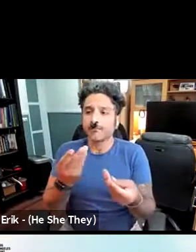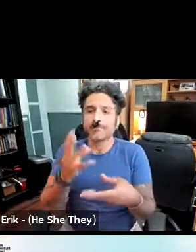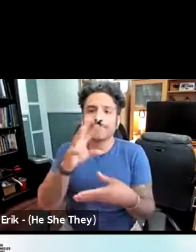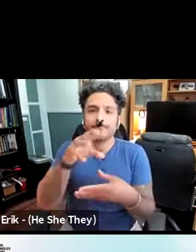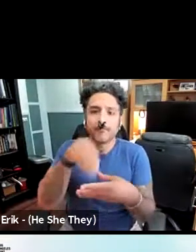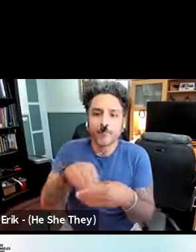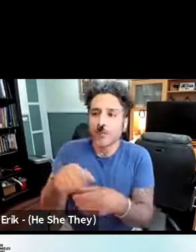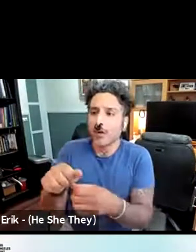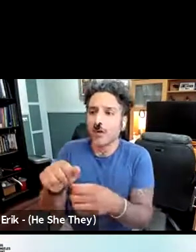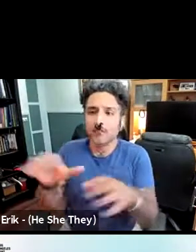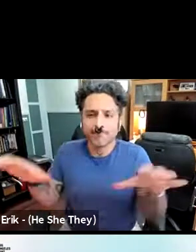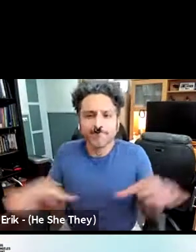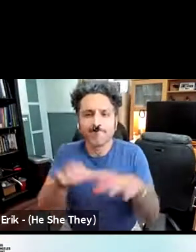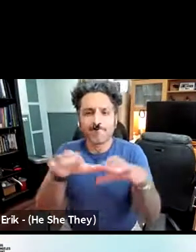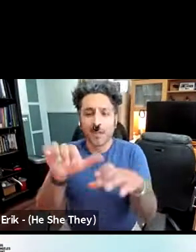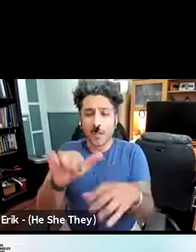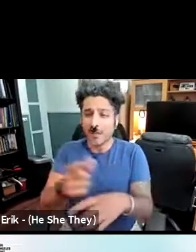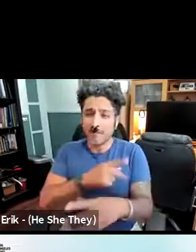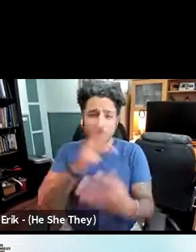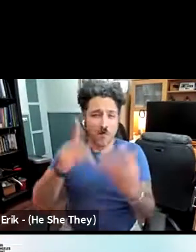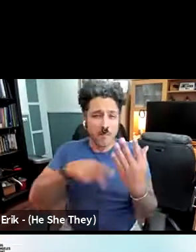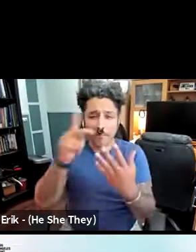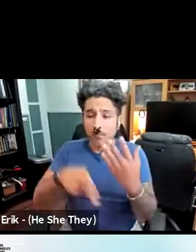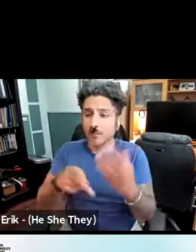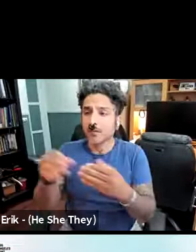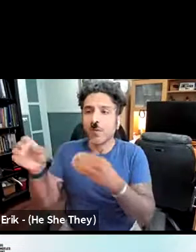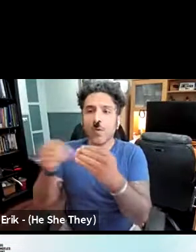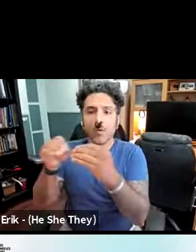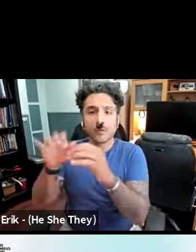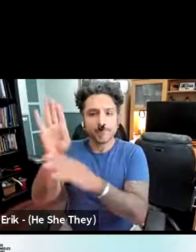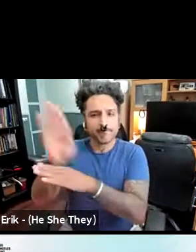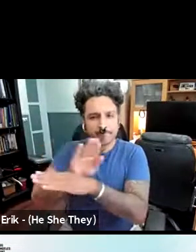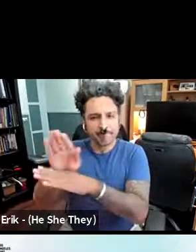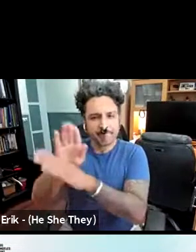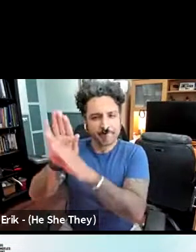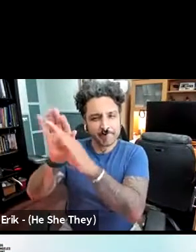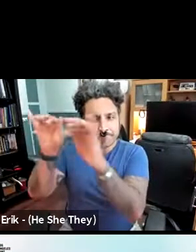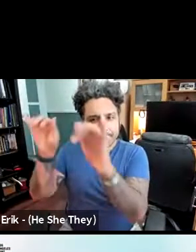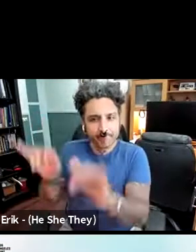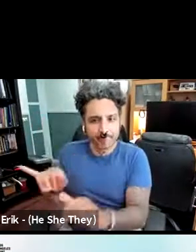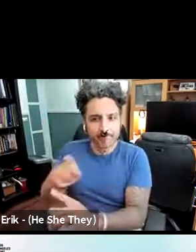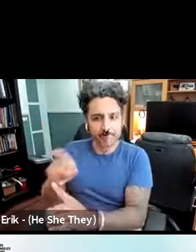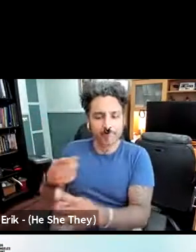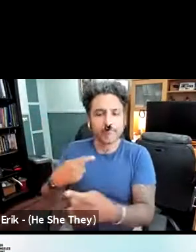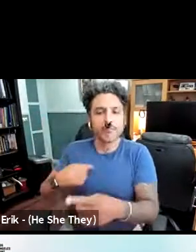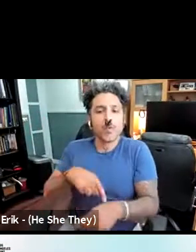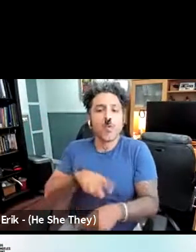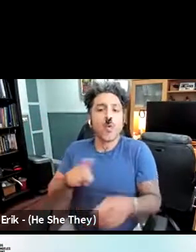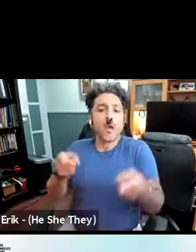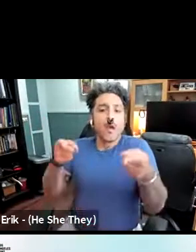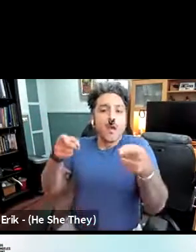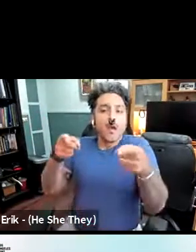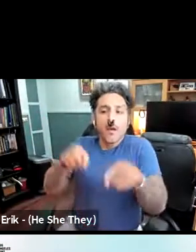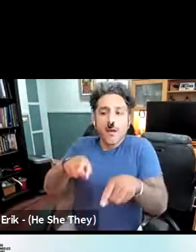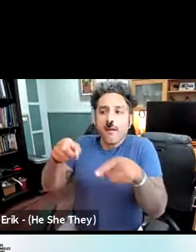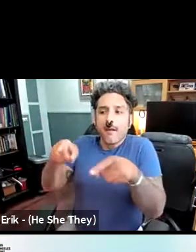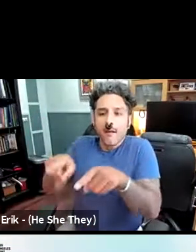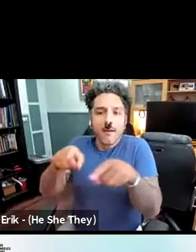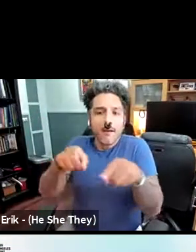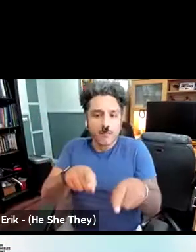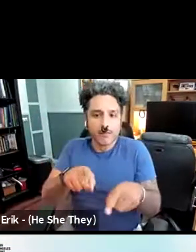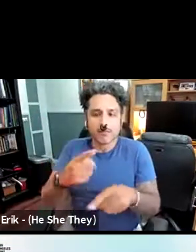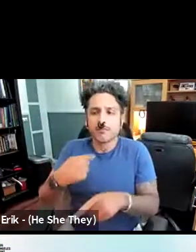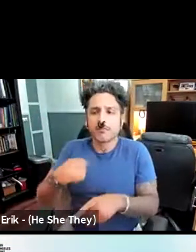projects and organizations, the agreeing I guess we're all operating under